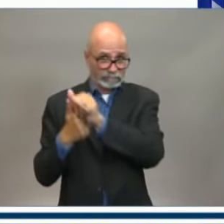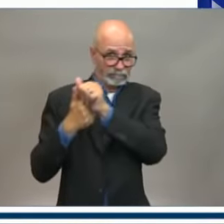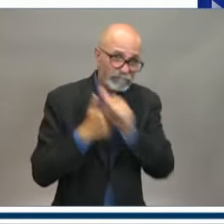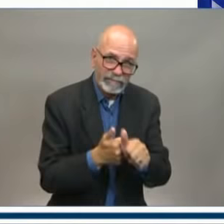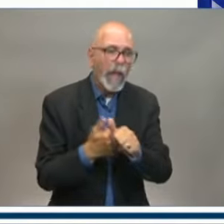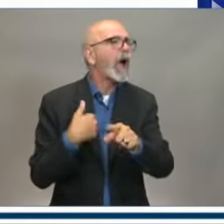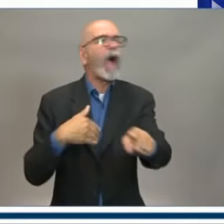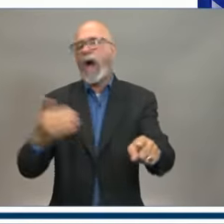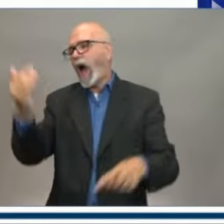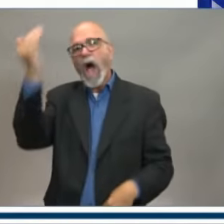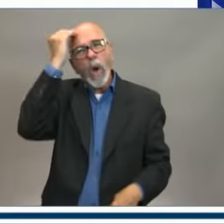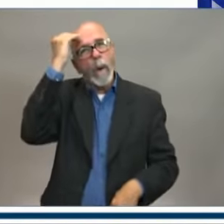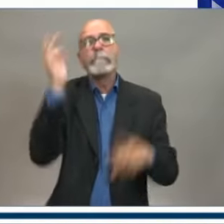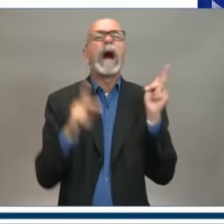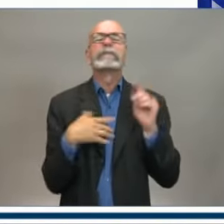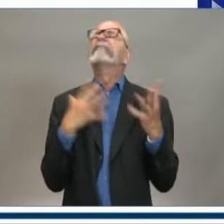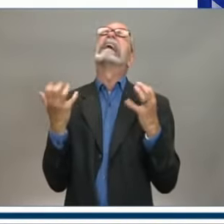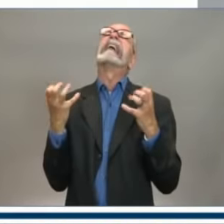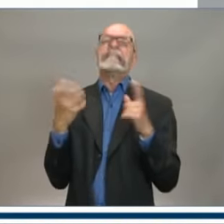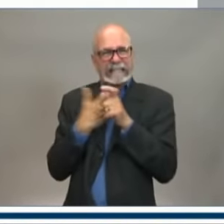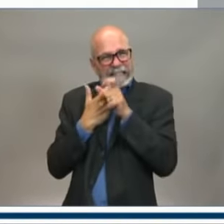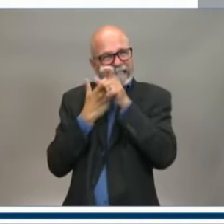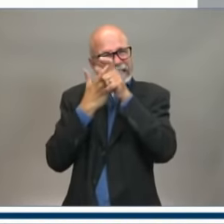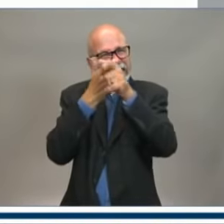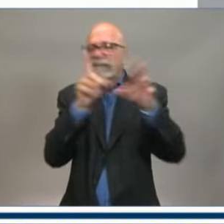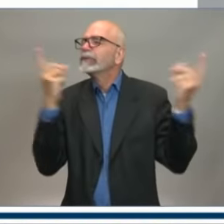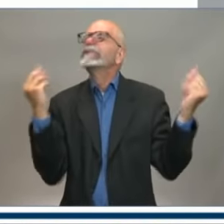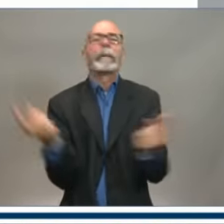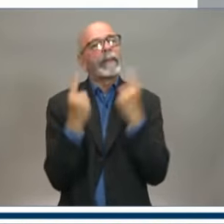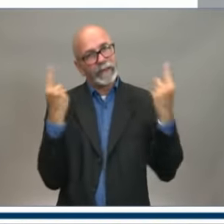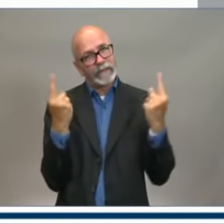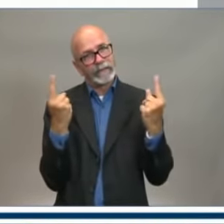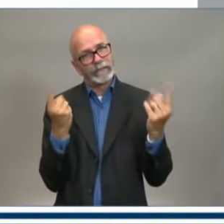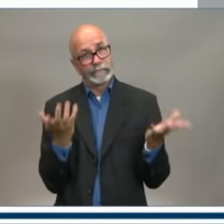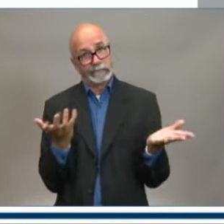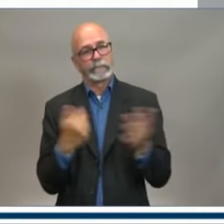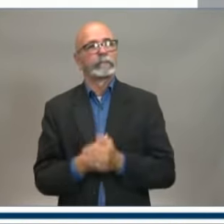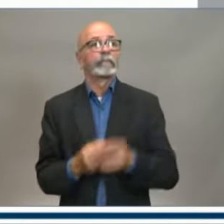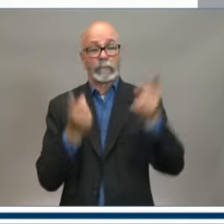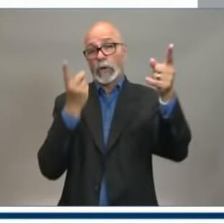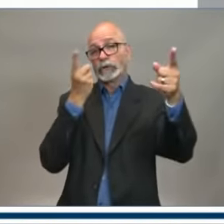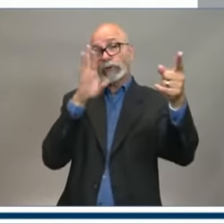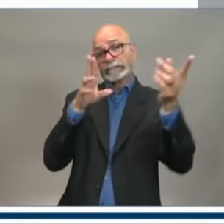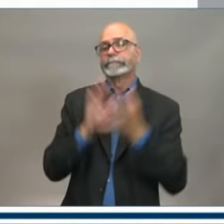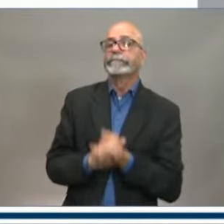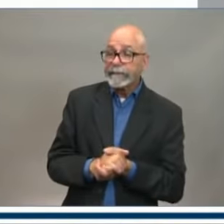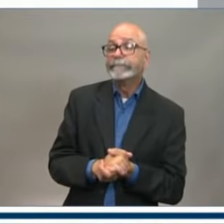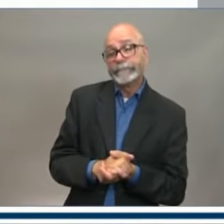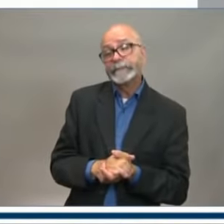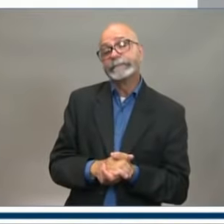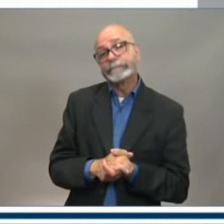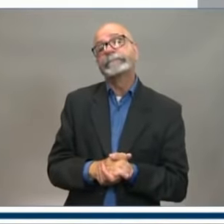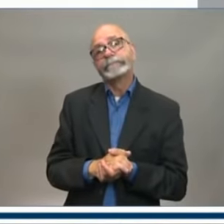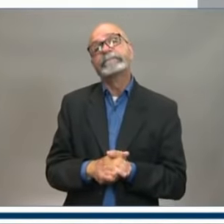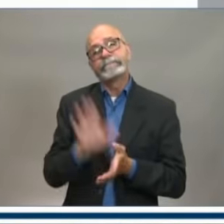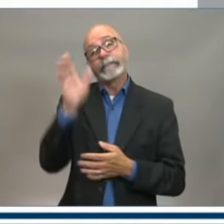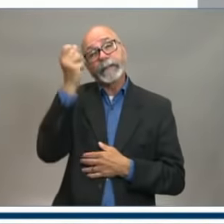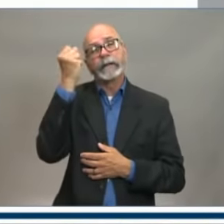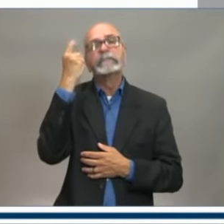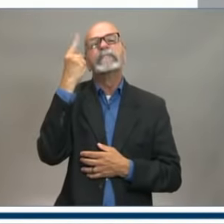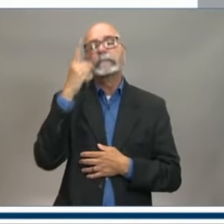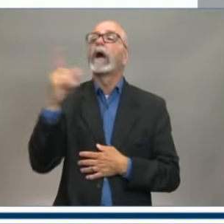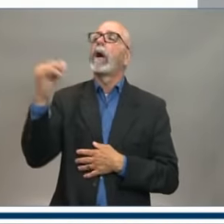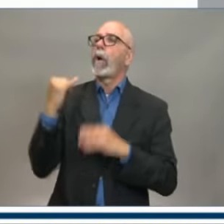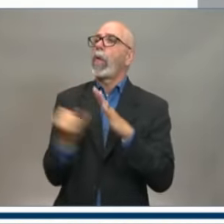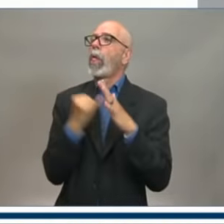there? I fully understand. The people have been kind of isolated, but we have been